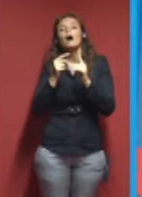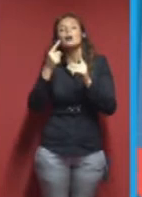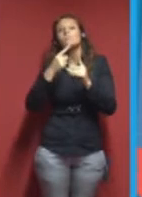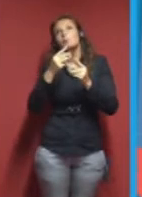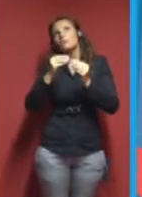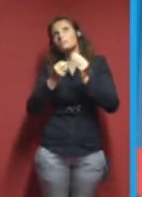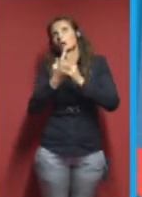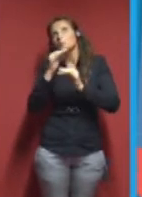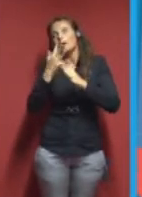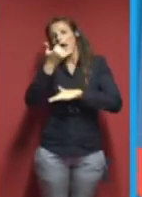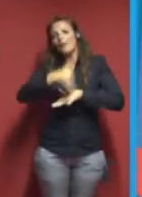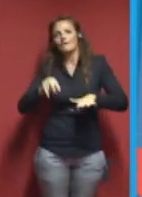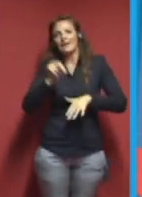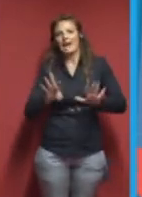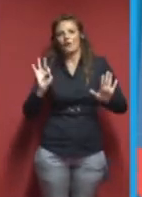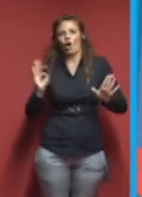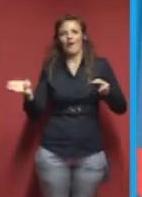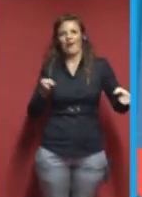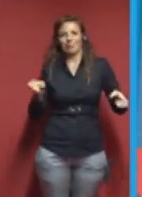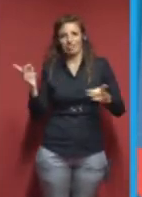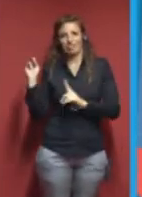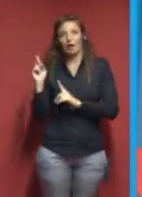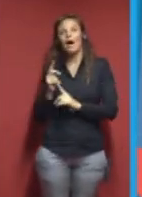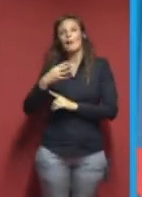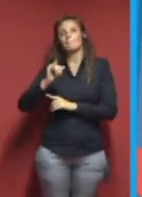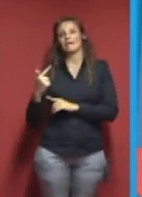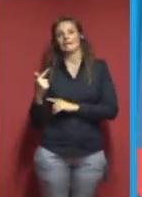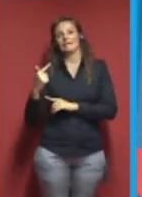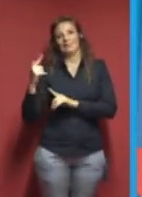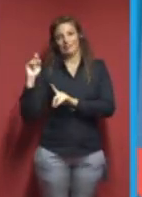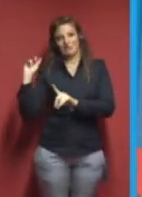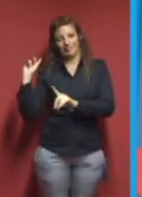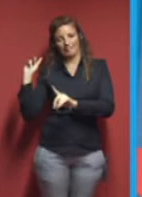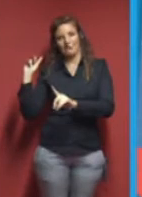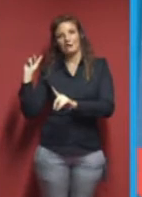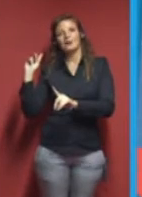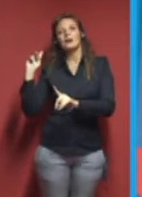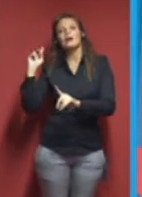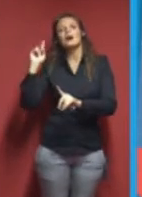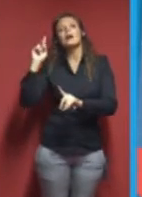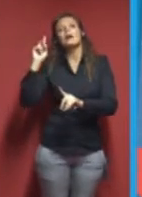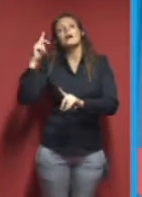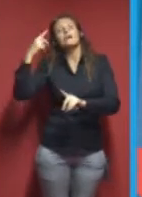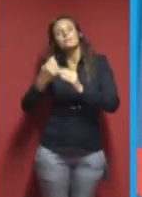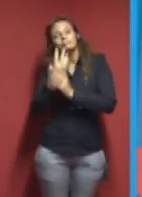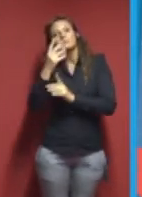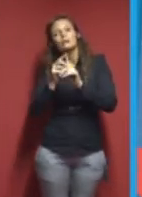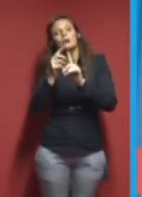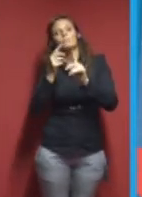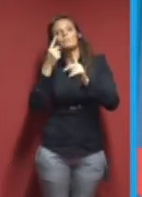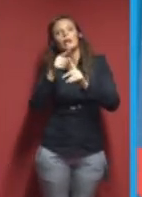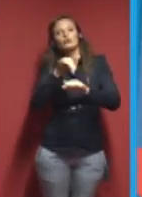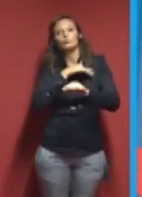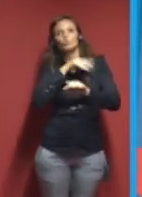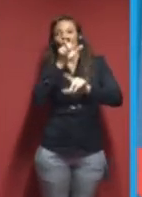some researchers at MIT. It was the first platform where students, NGO, local community experts were designing together to design some